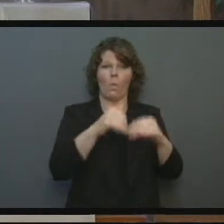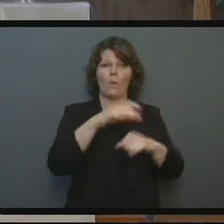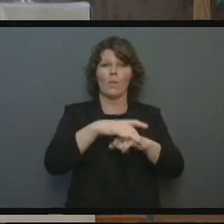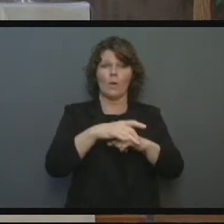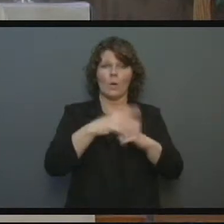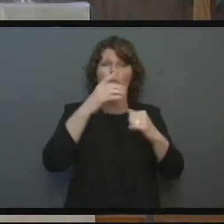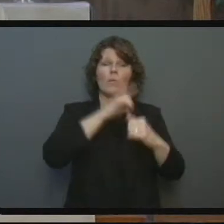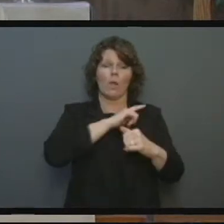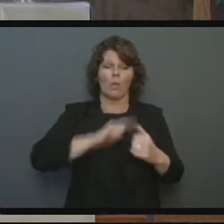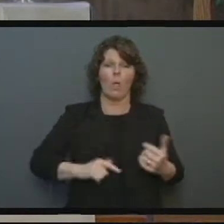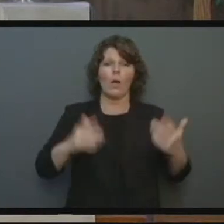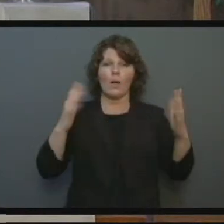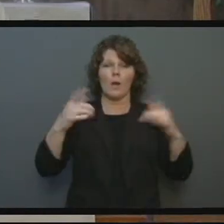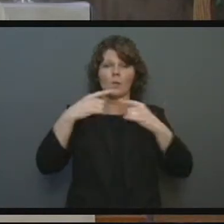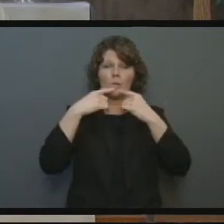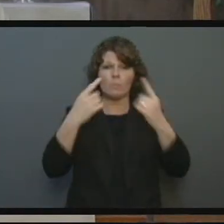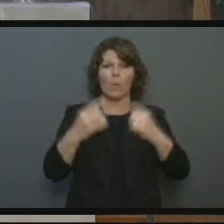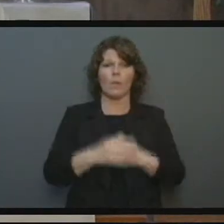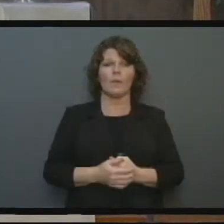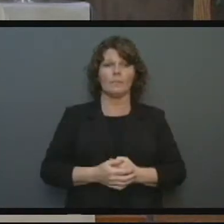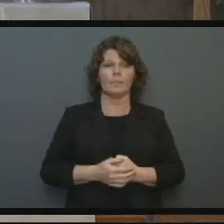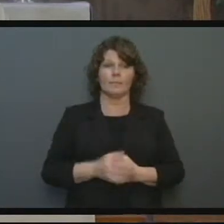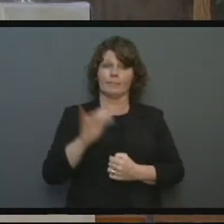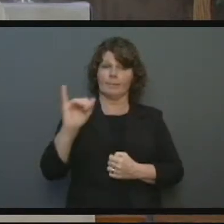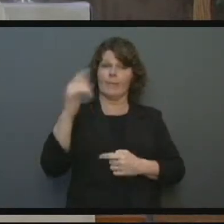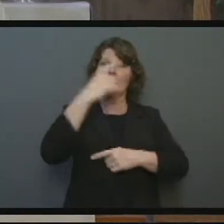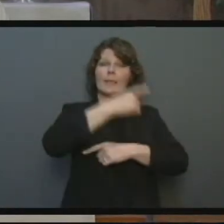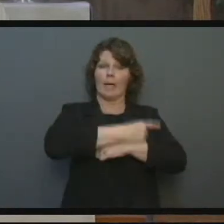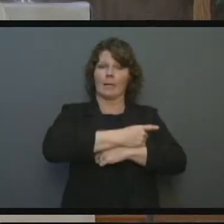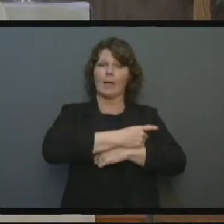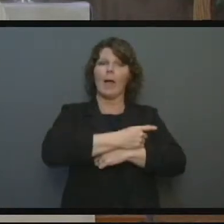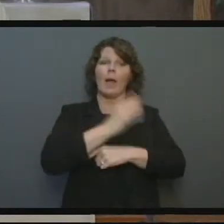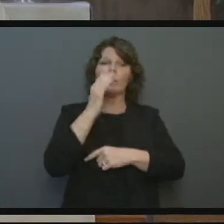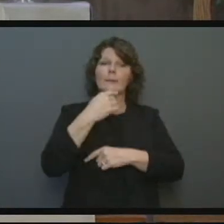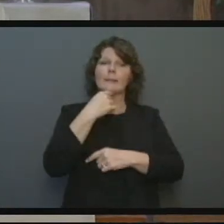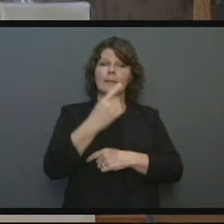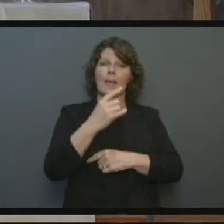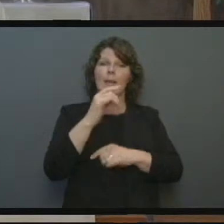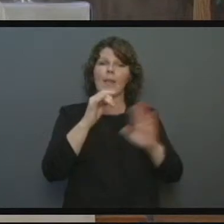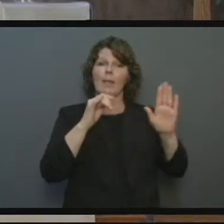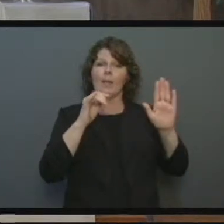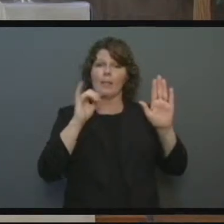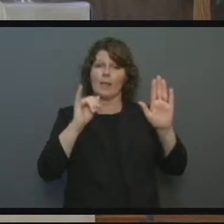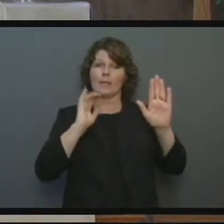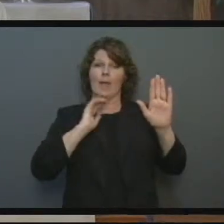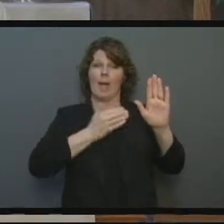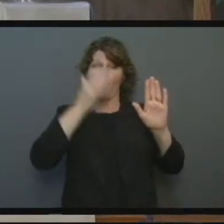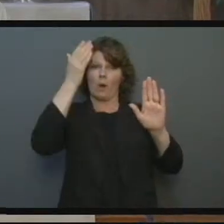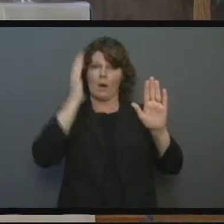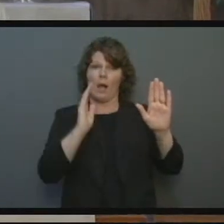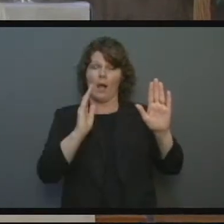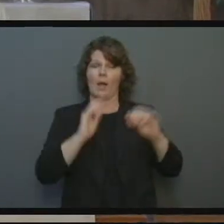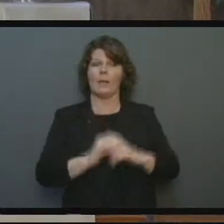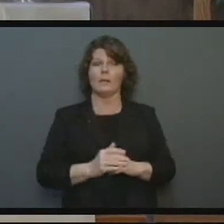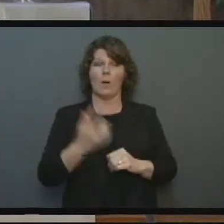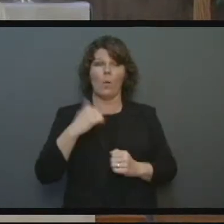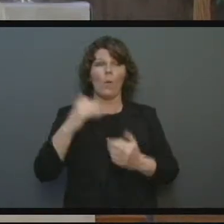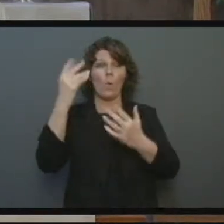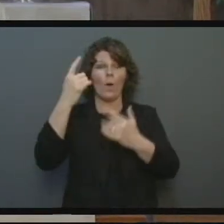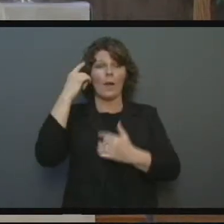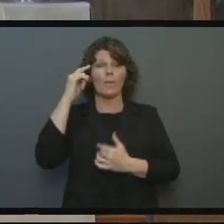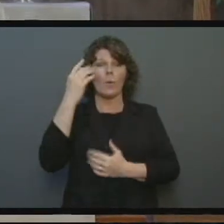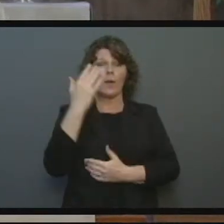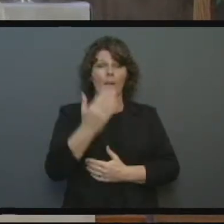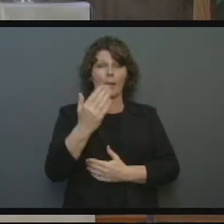has spoken. It will be said on that day, behold, this is our God. We have waited for him that he might save